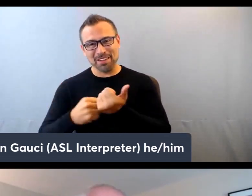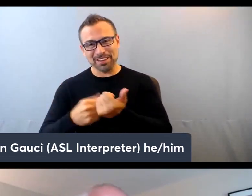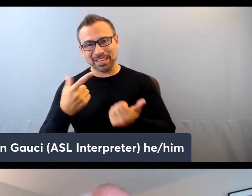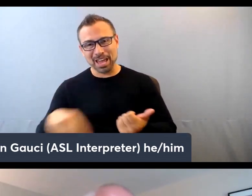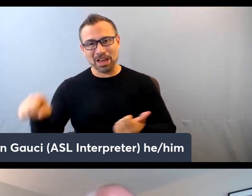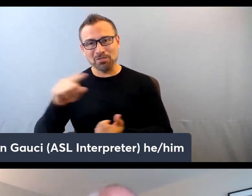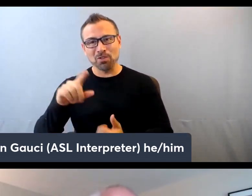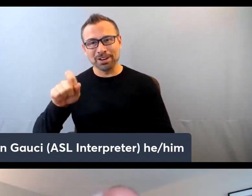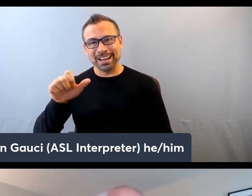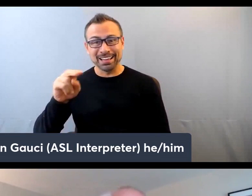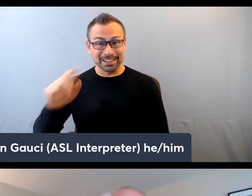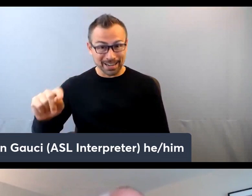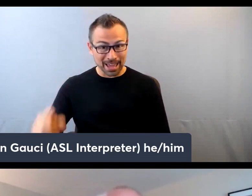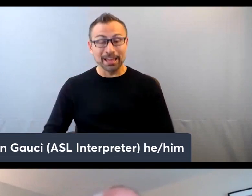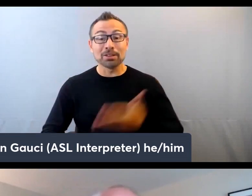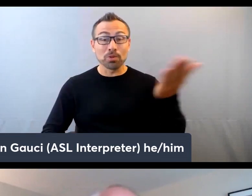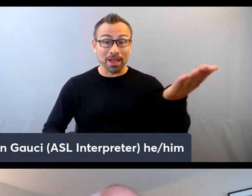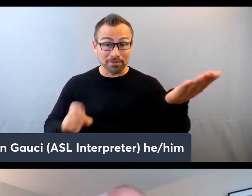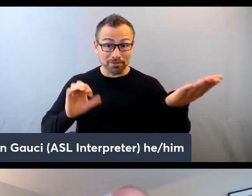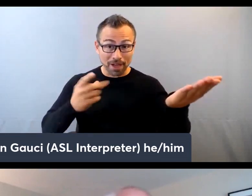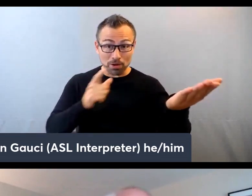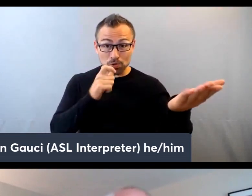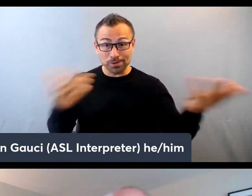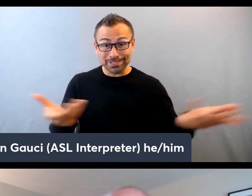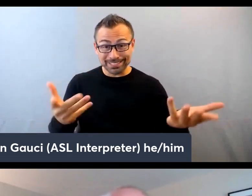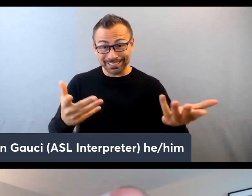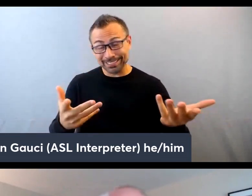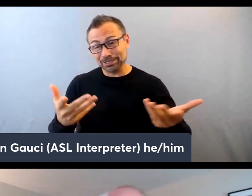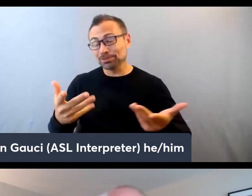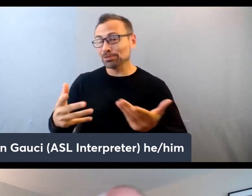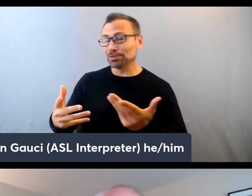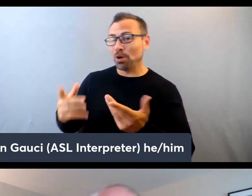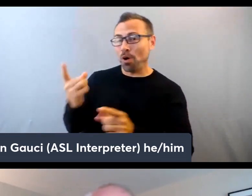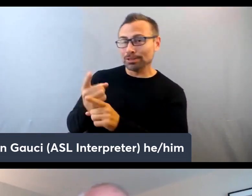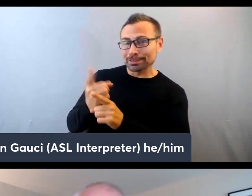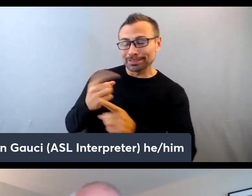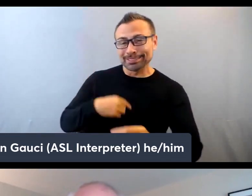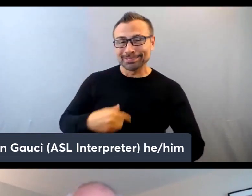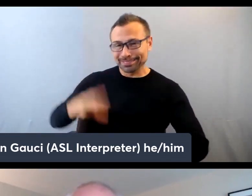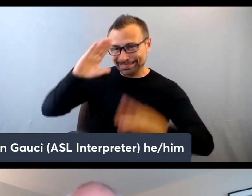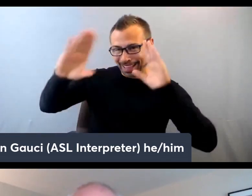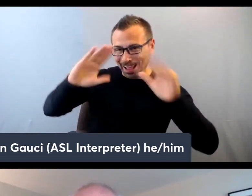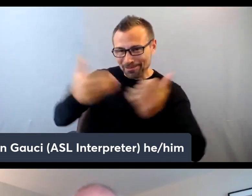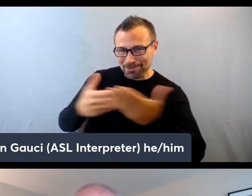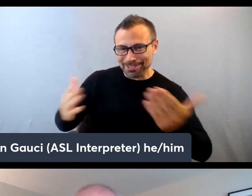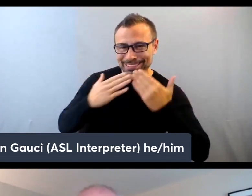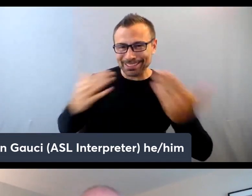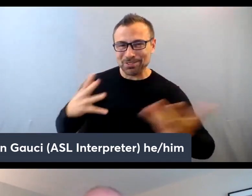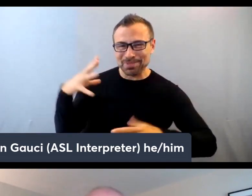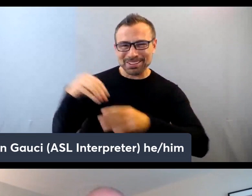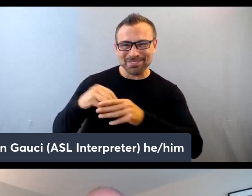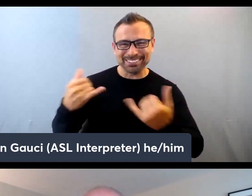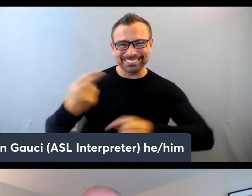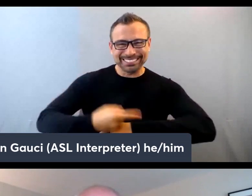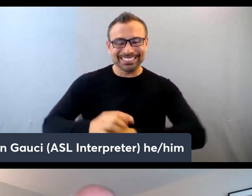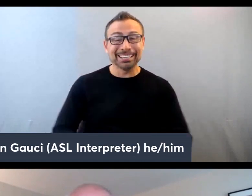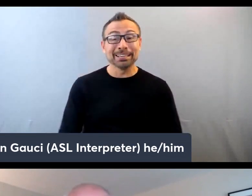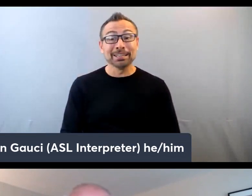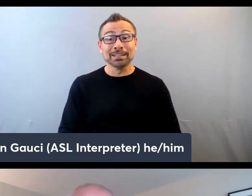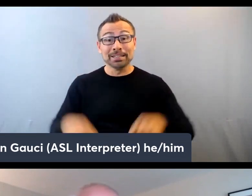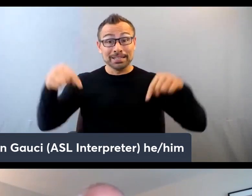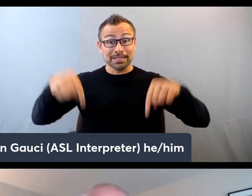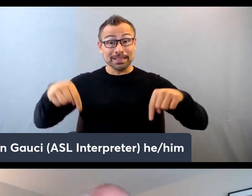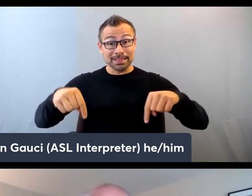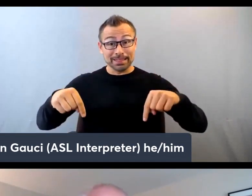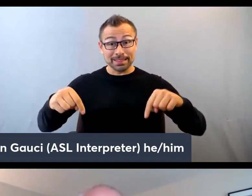I'm joined by Farah on hosting duties today. Farah? Hi, everyone. Thanks for hanging out with us today. All right. And in this segment, we are